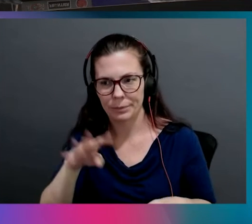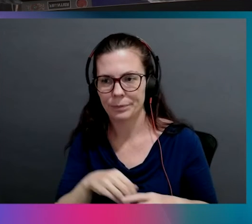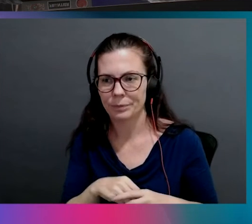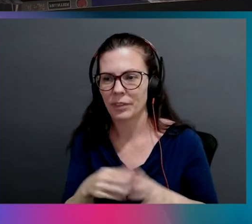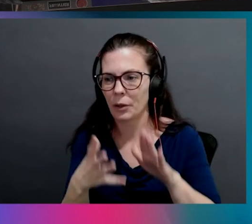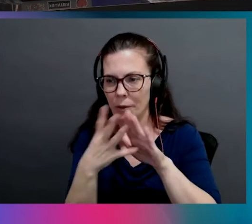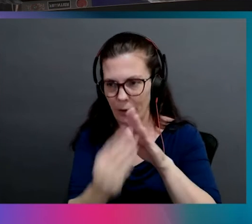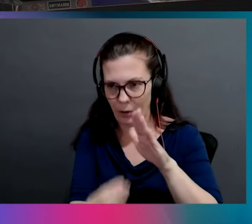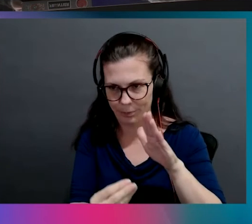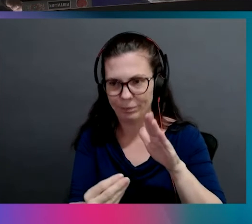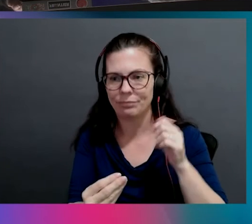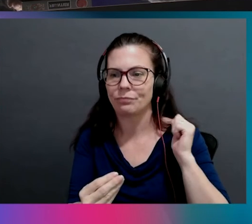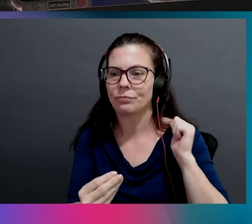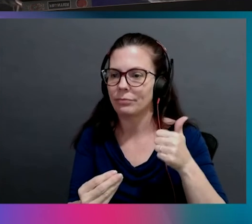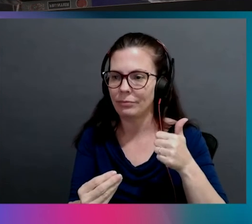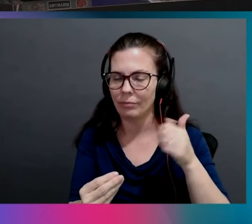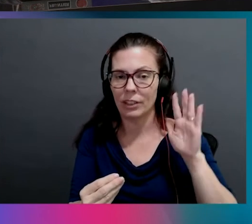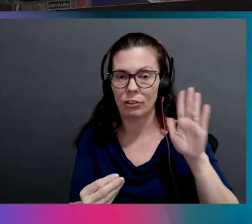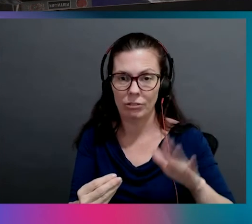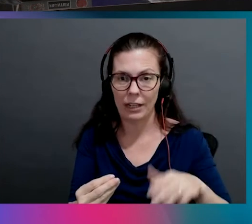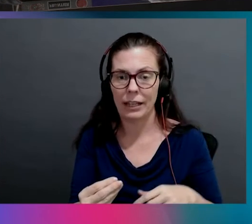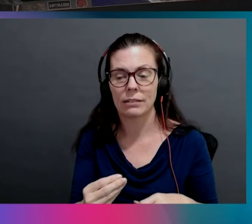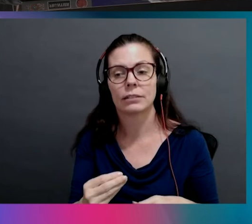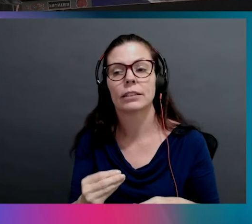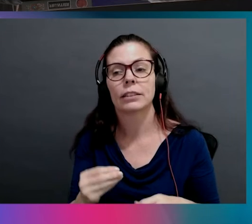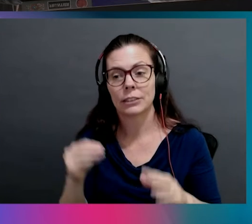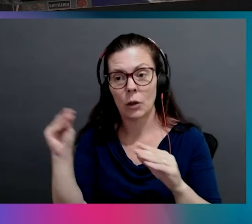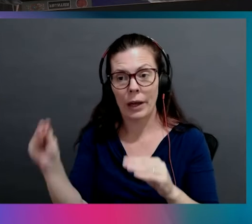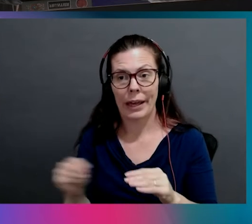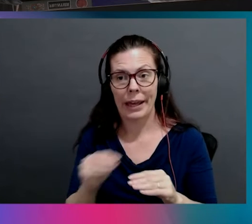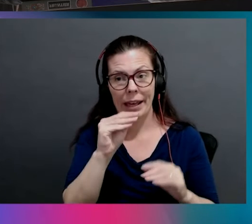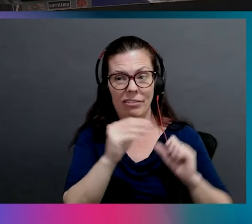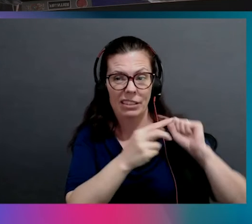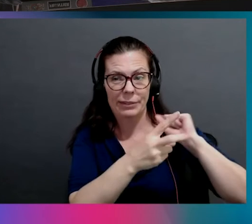Great. All right. So I've got these, I'm going to save that.